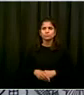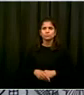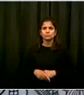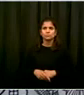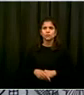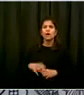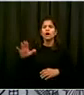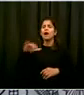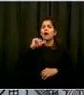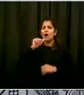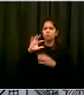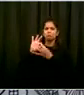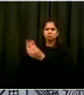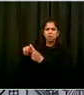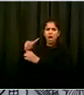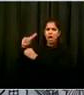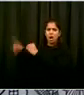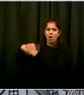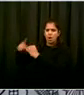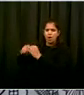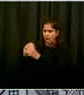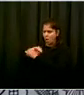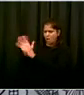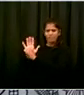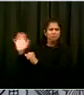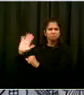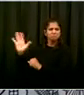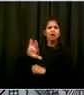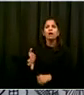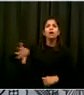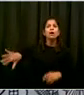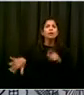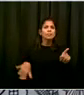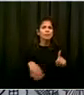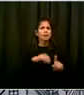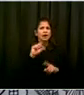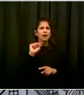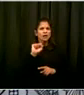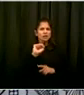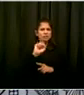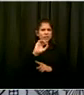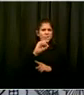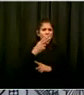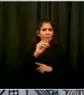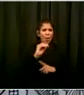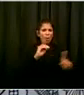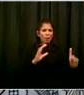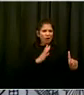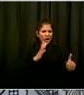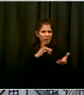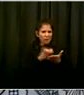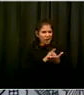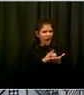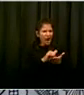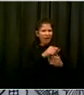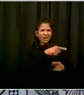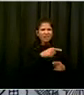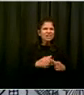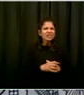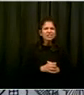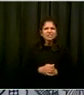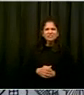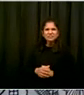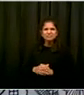plan would create super luxury housing in out-of-scale high-rises, so there's already some criticism brewing. Can you talk about why the